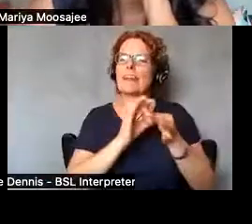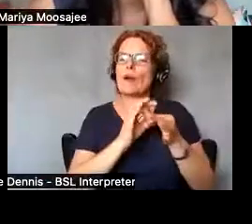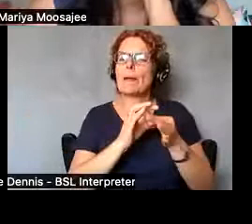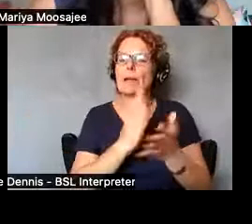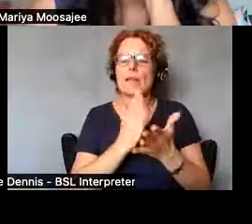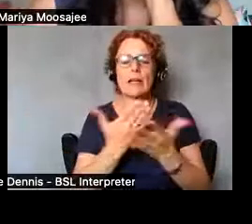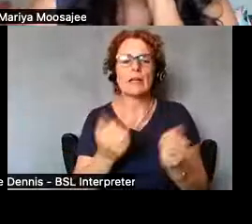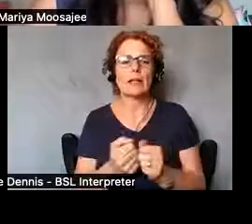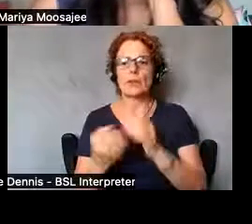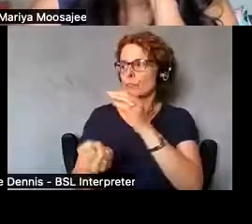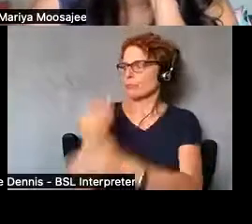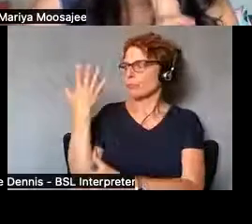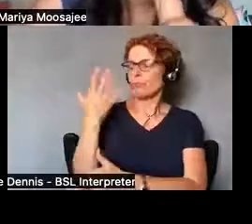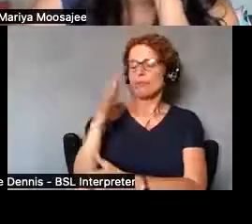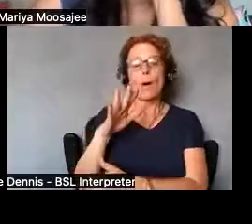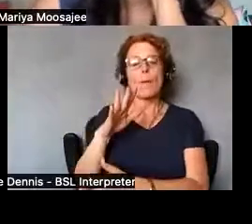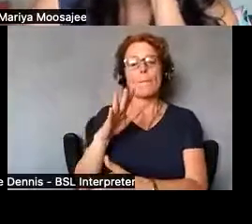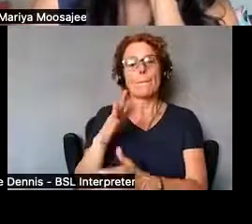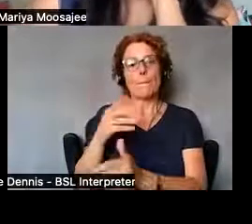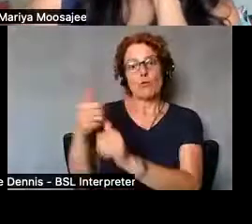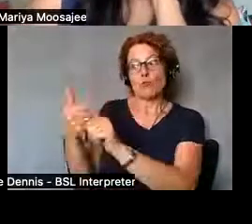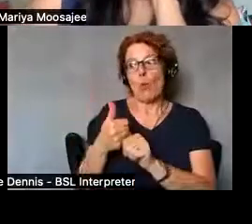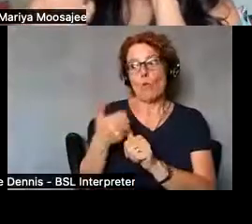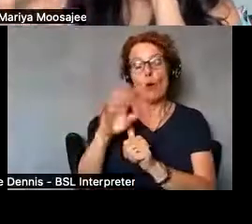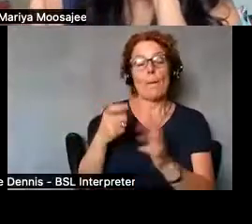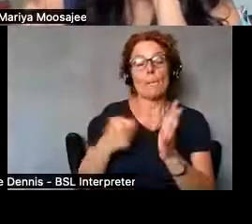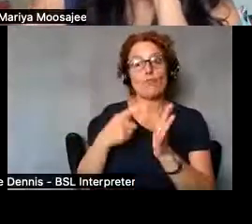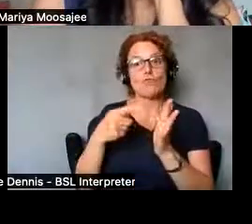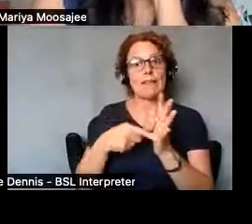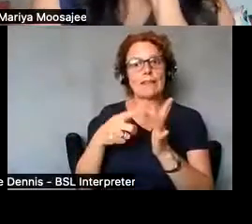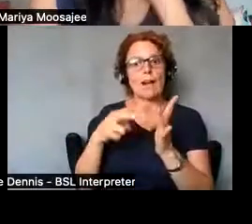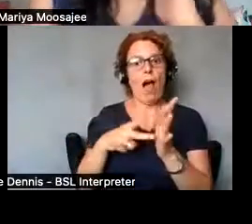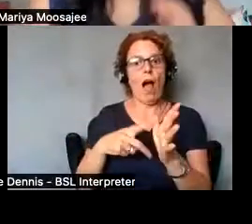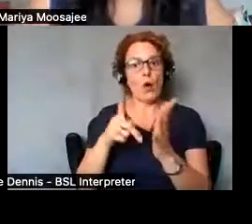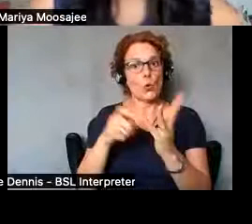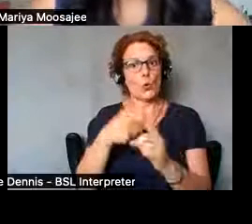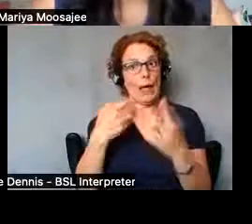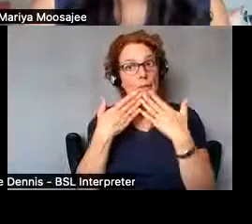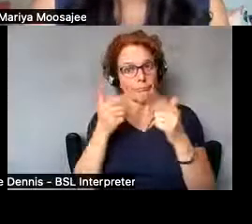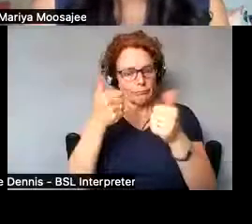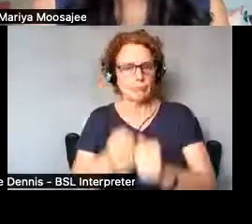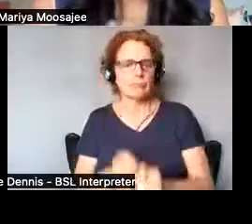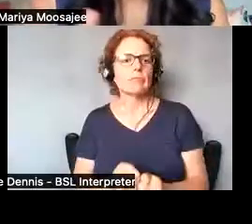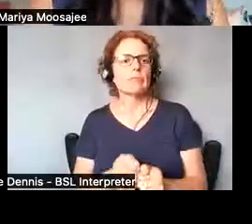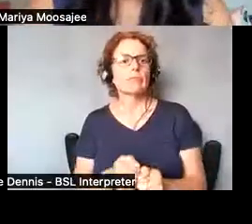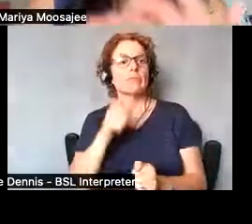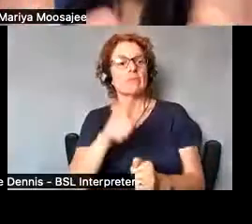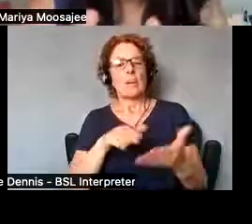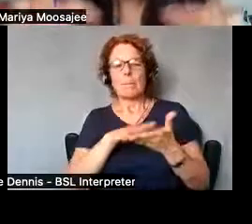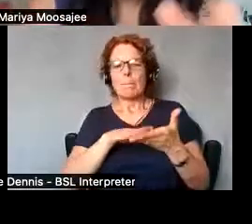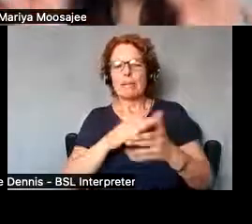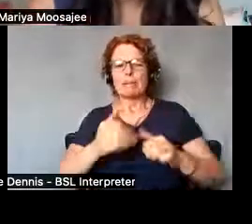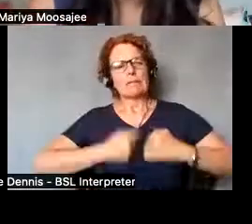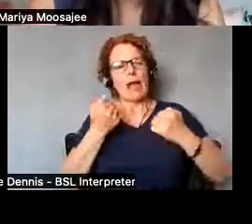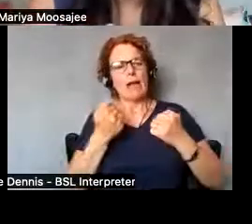kindly supported by Retina UK. So these non-viral gene therapy essentially is our